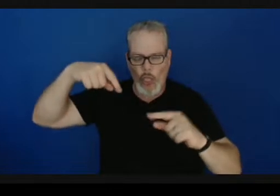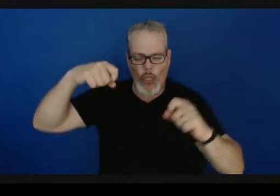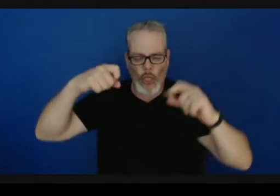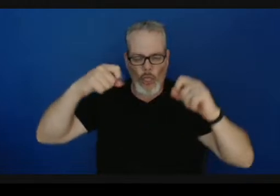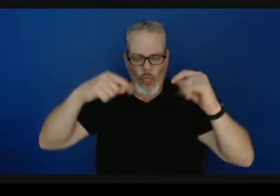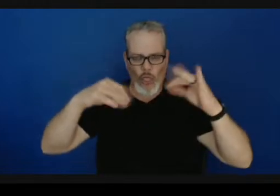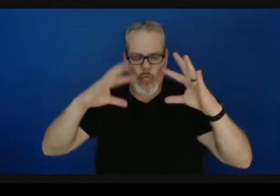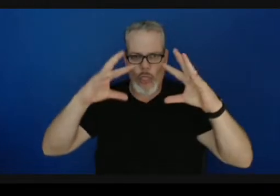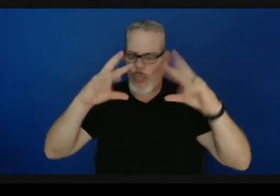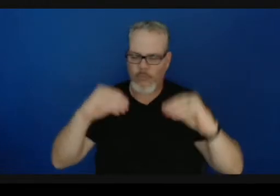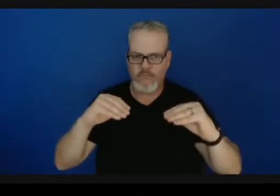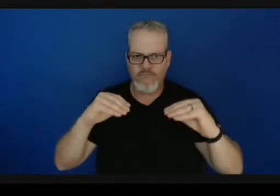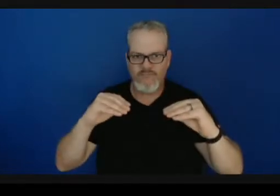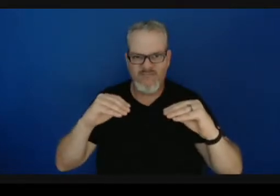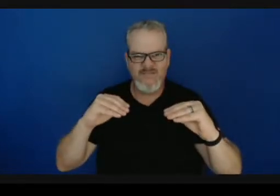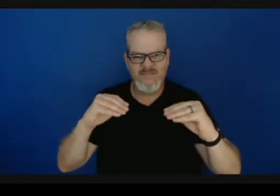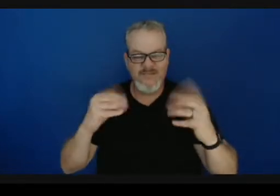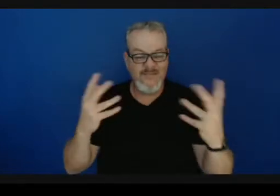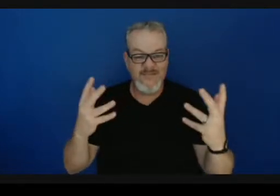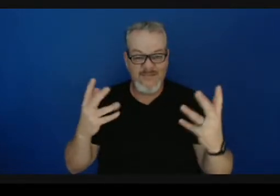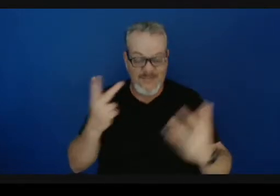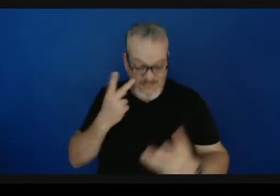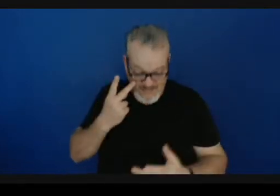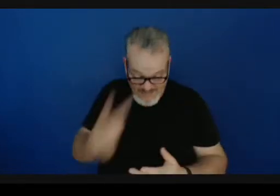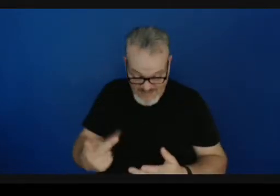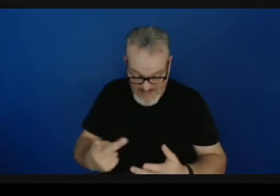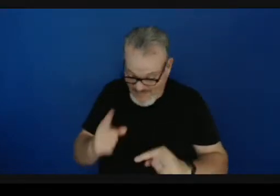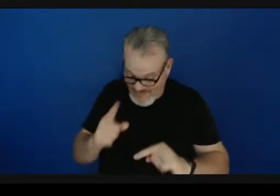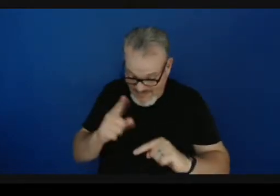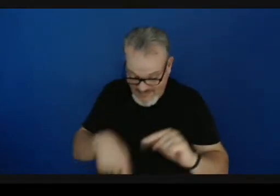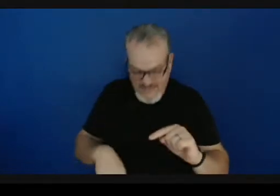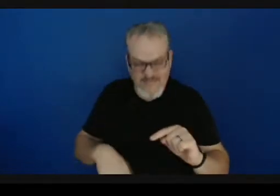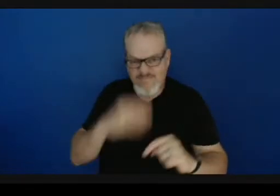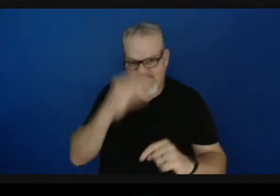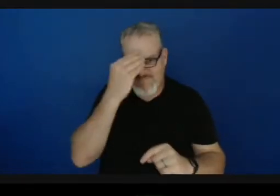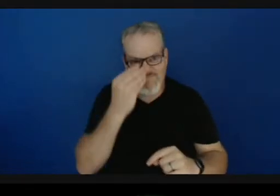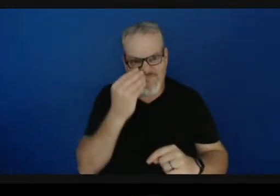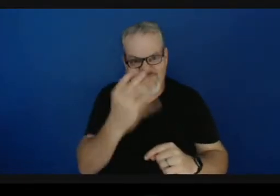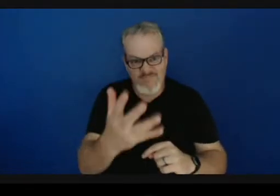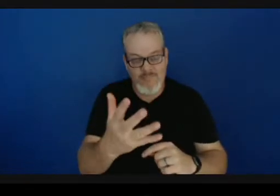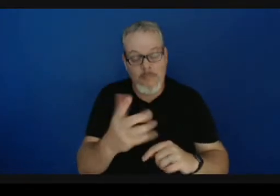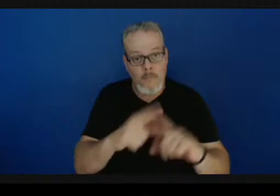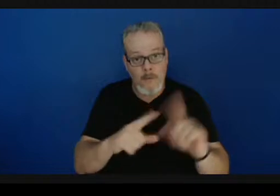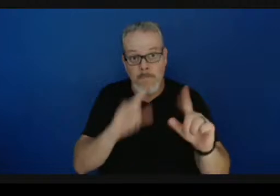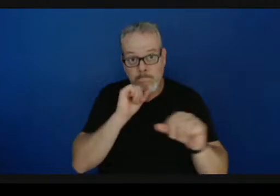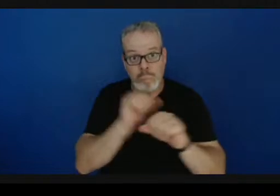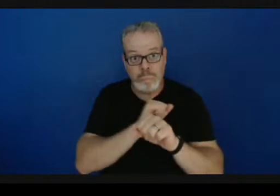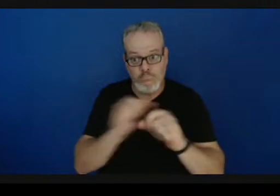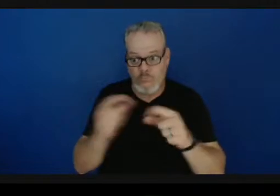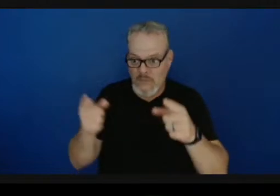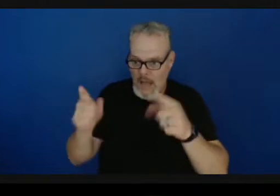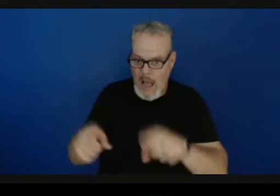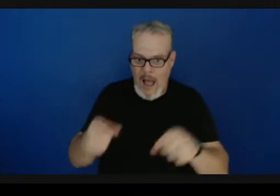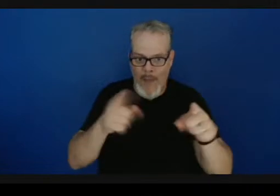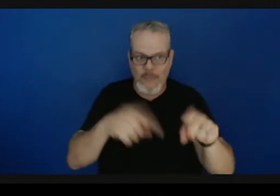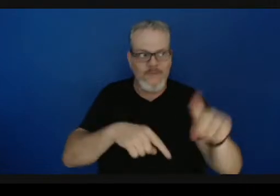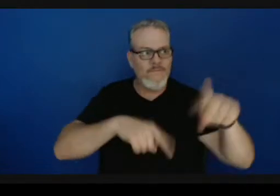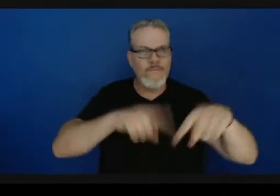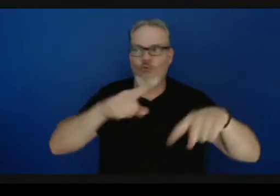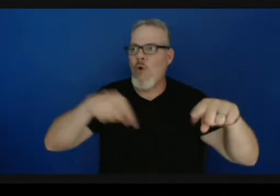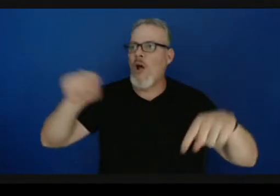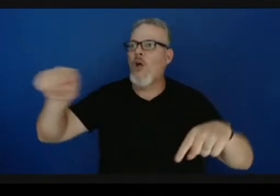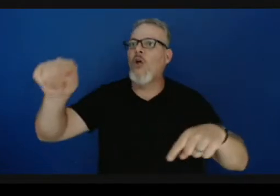offline. So without really seeing it, I'm not really sure, but it does happen quite a lot that stations need to be maintained. There's quite a